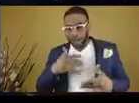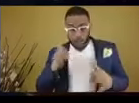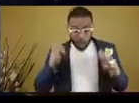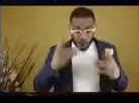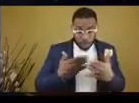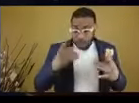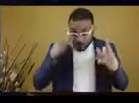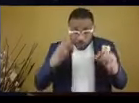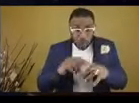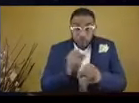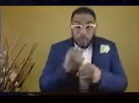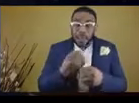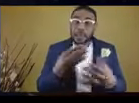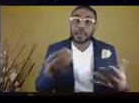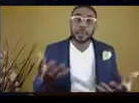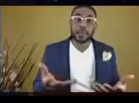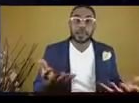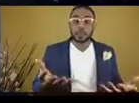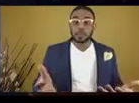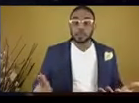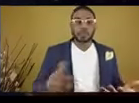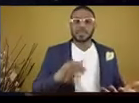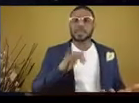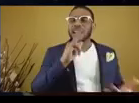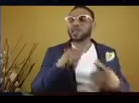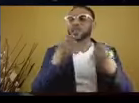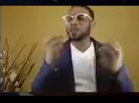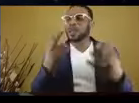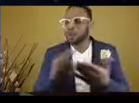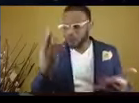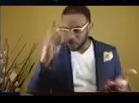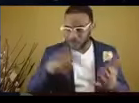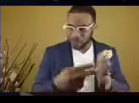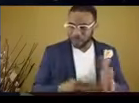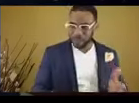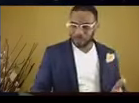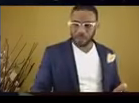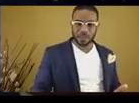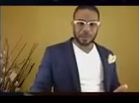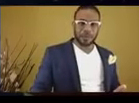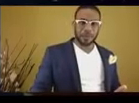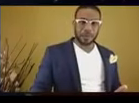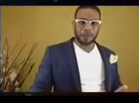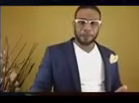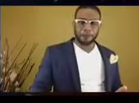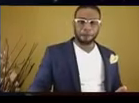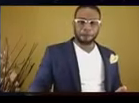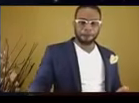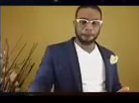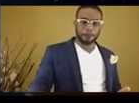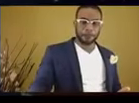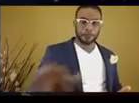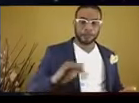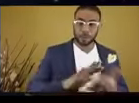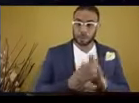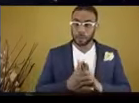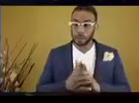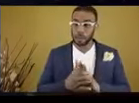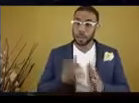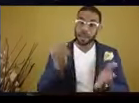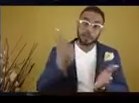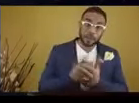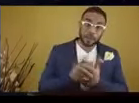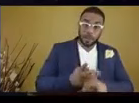decisions to make and not too many resources. I have become an unofficial